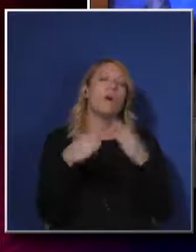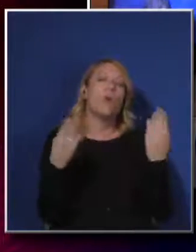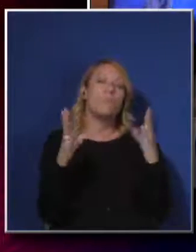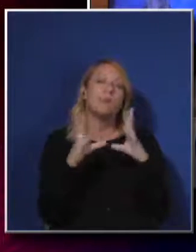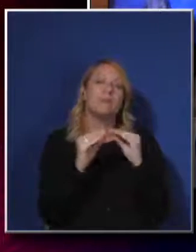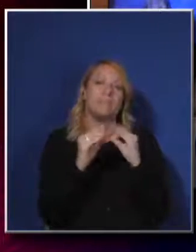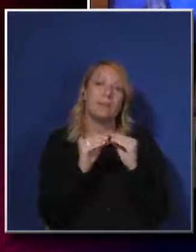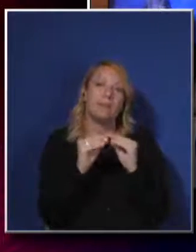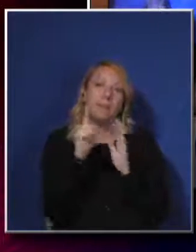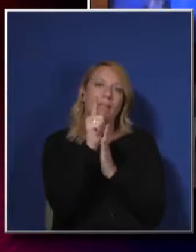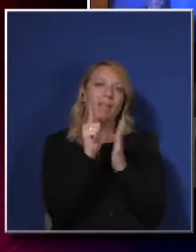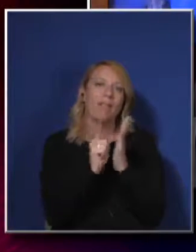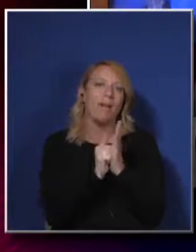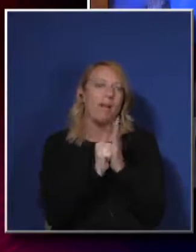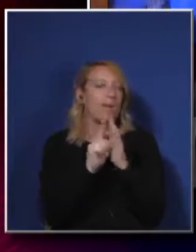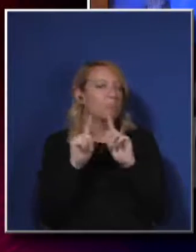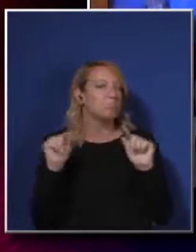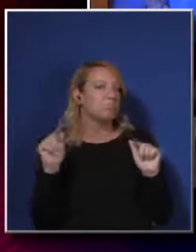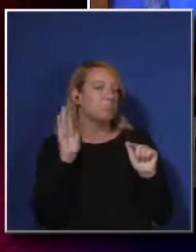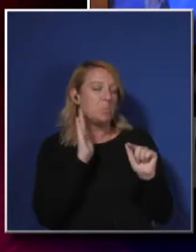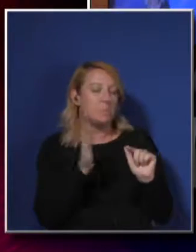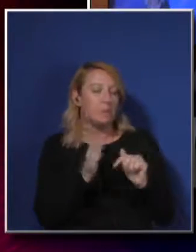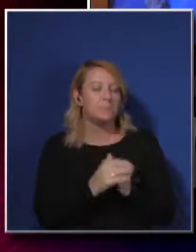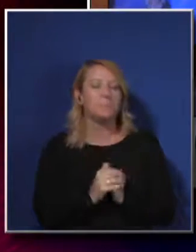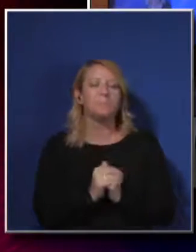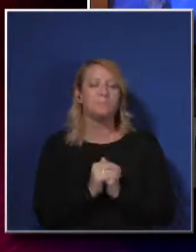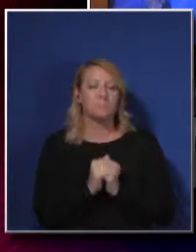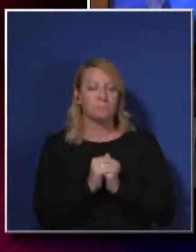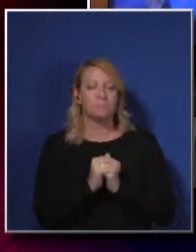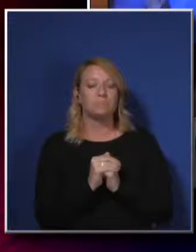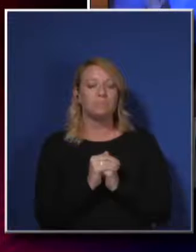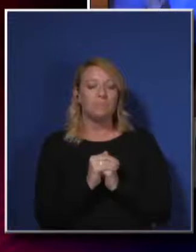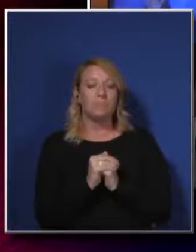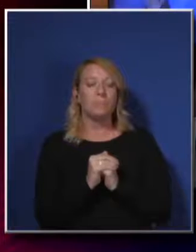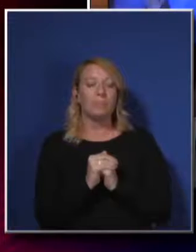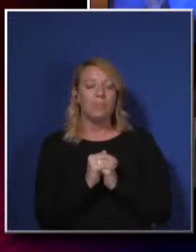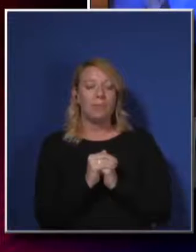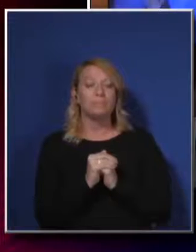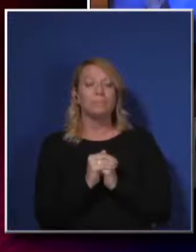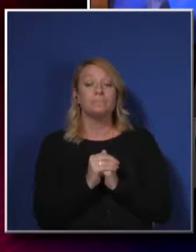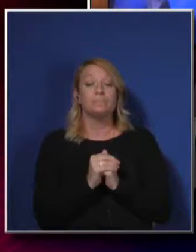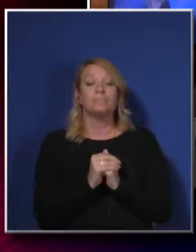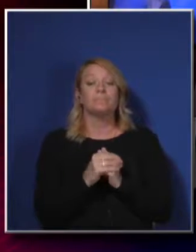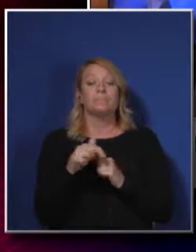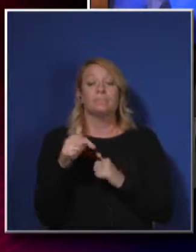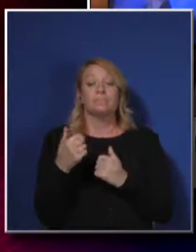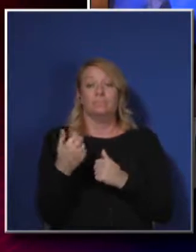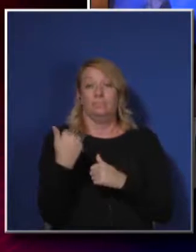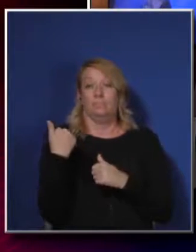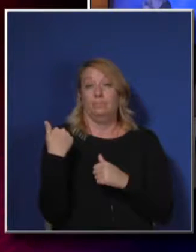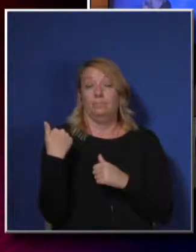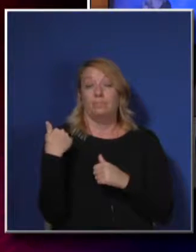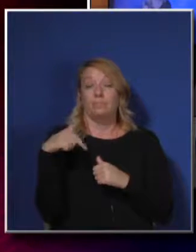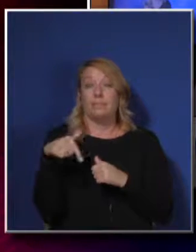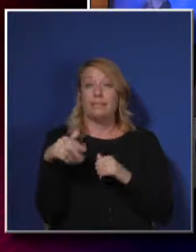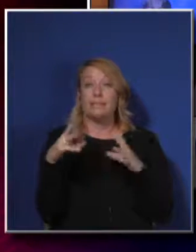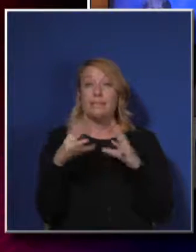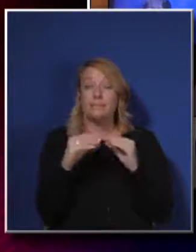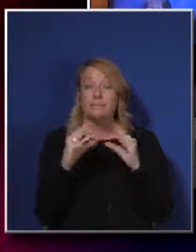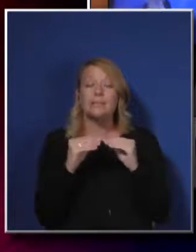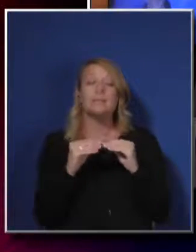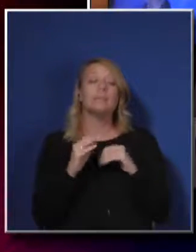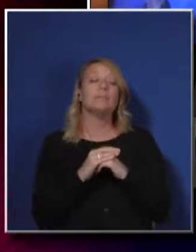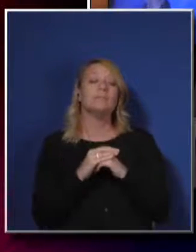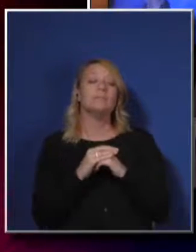and so forth. Another piece that you've heard earlier this evening is the